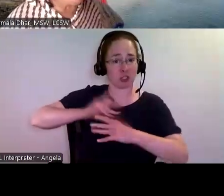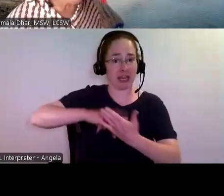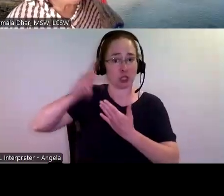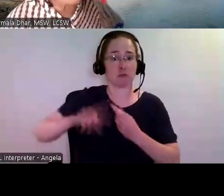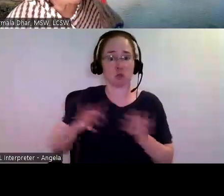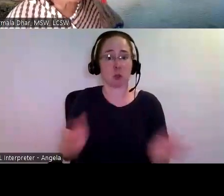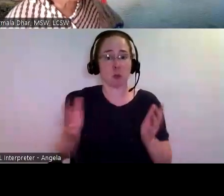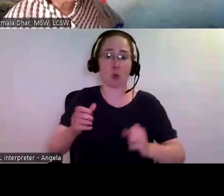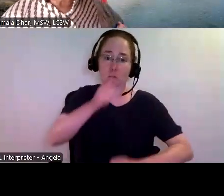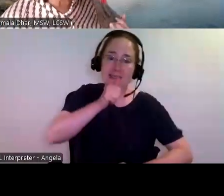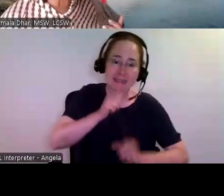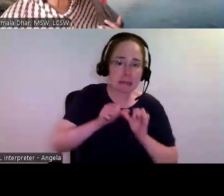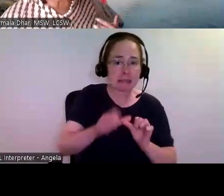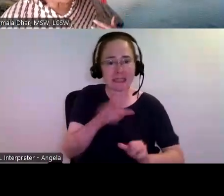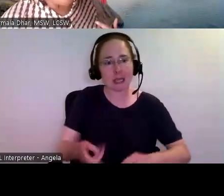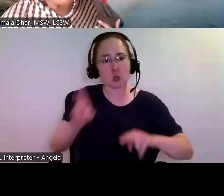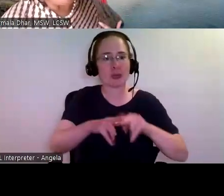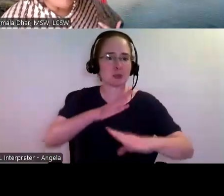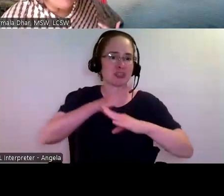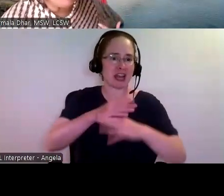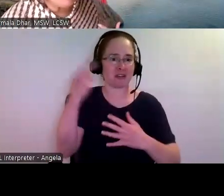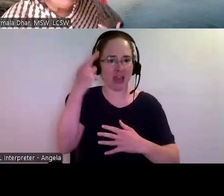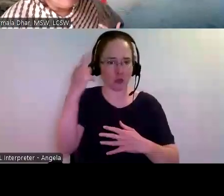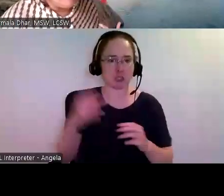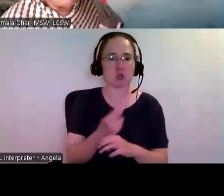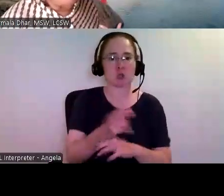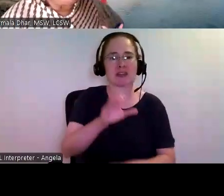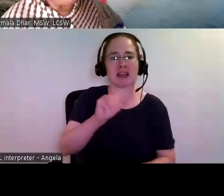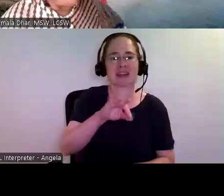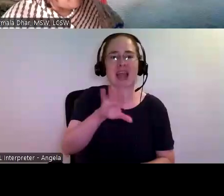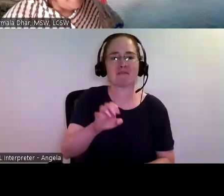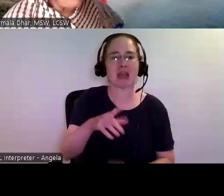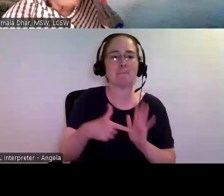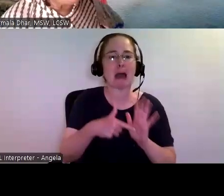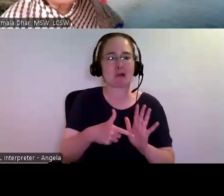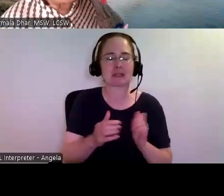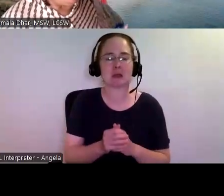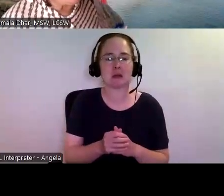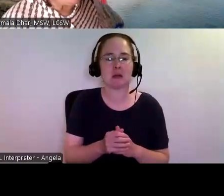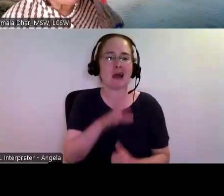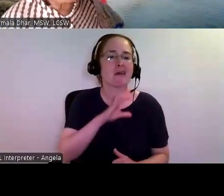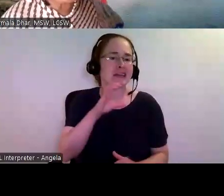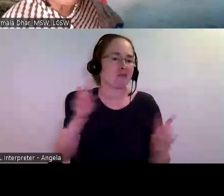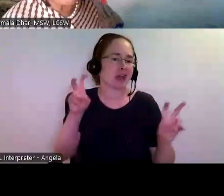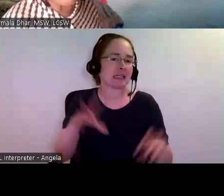increase protective factors, utilizing cafe models. Our